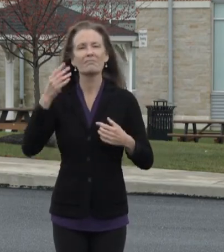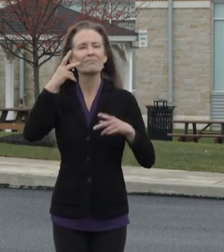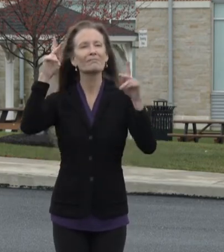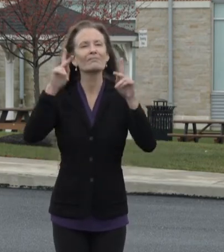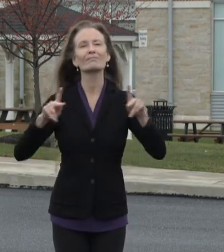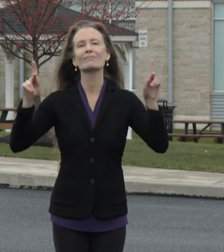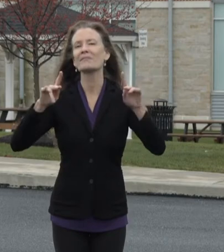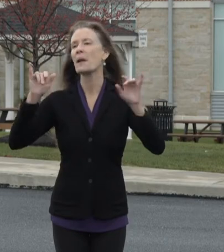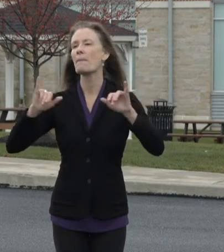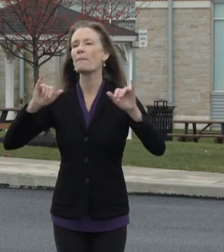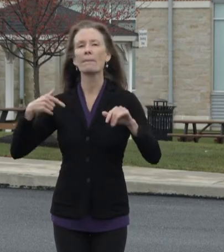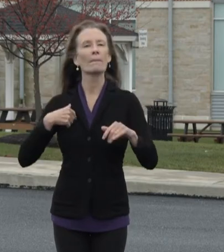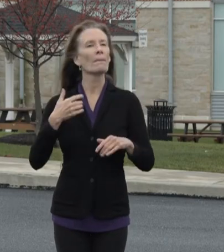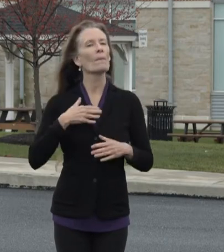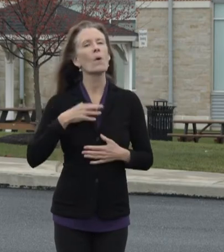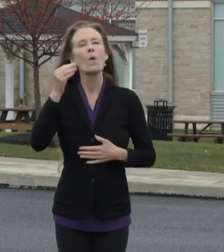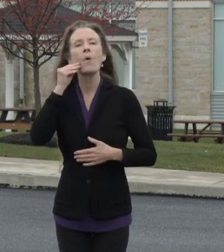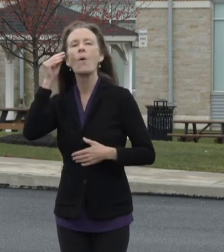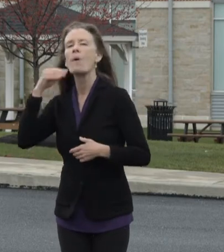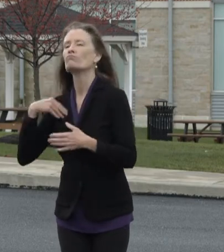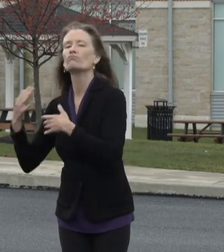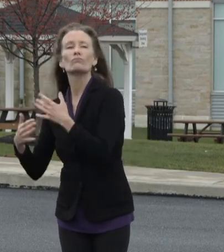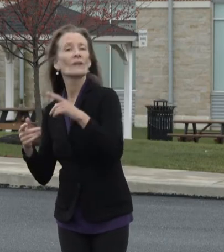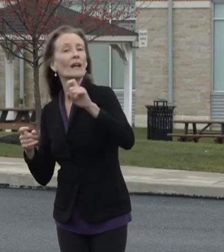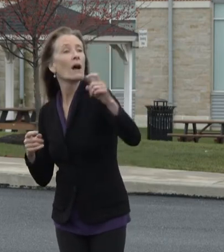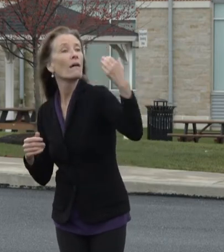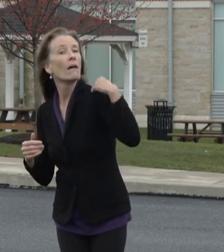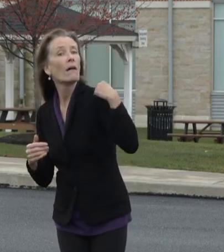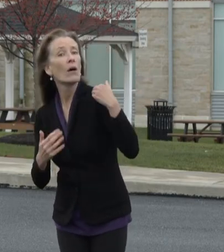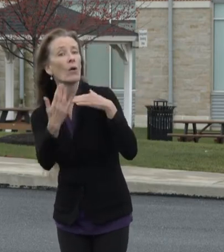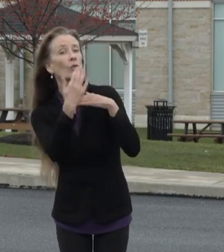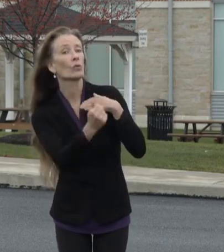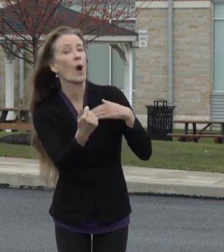employers have known in the past that we may be gone for